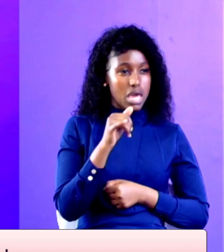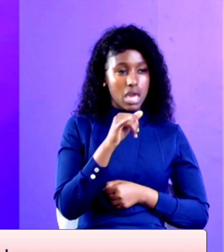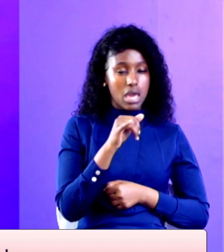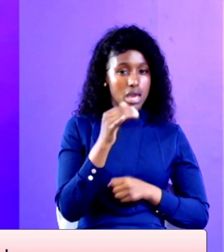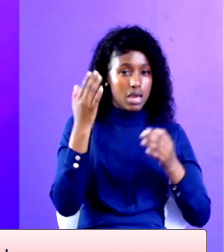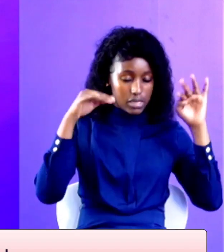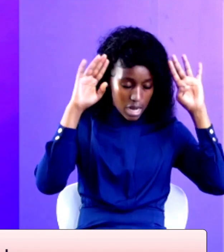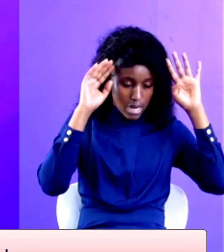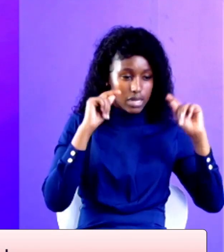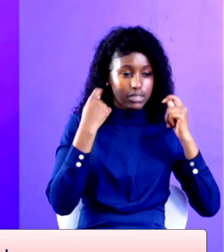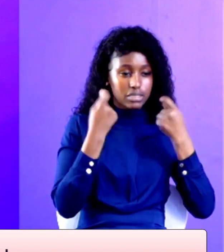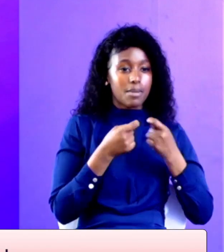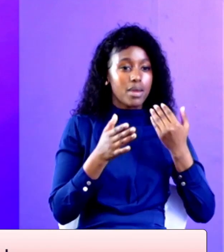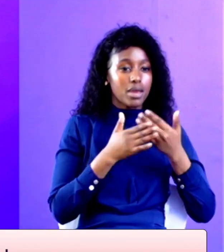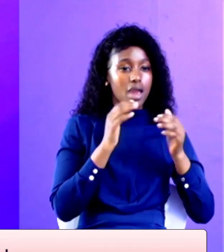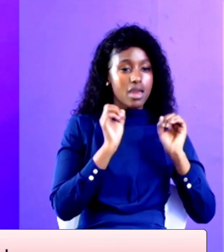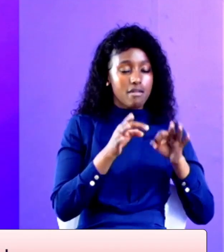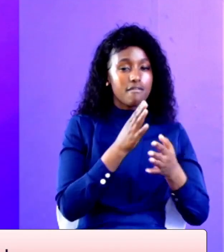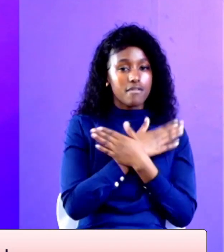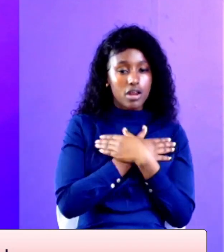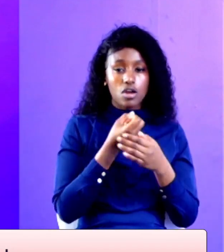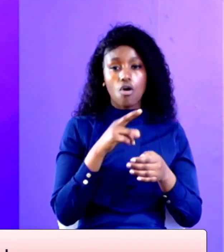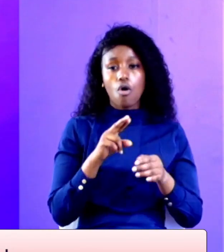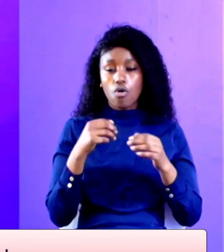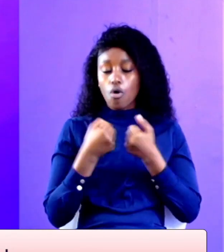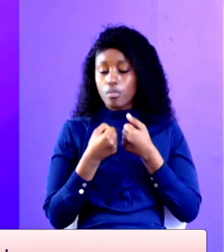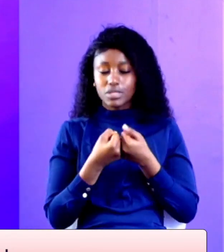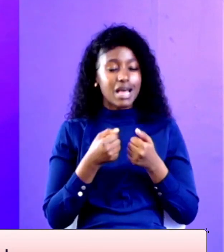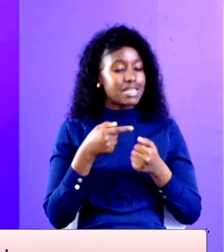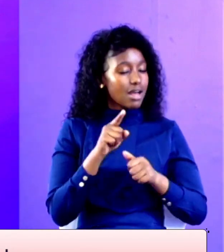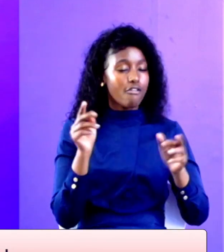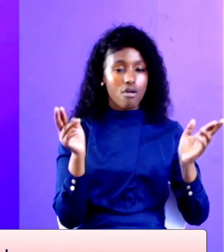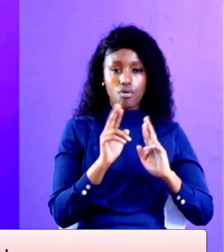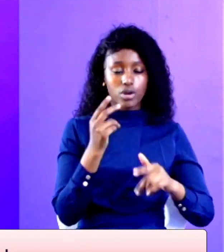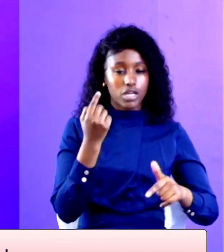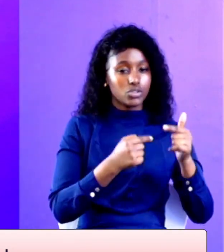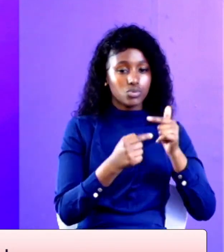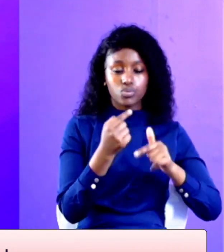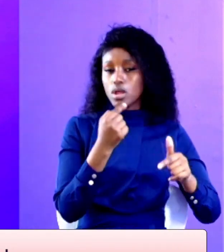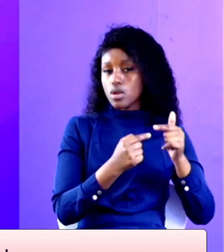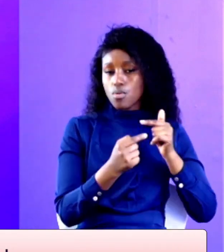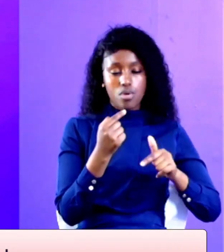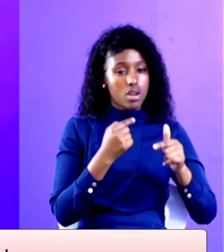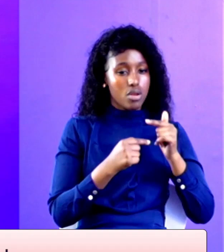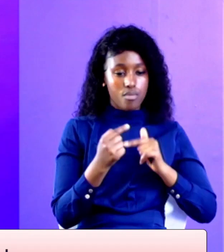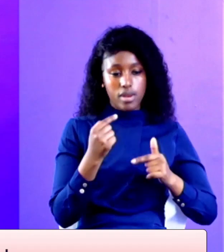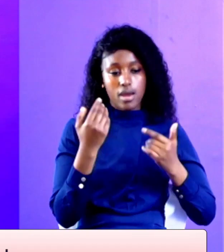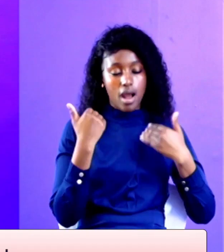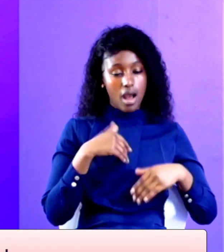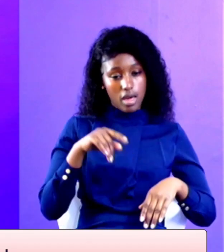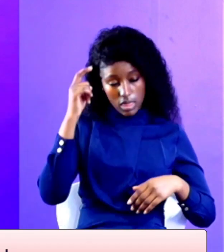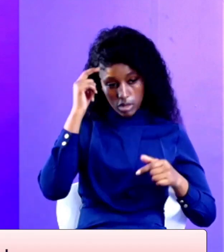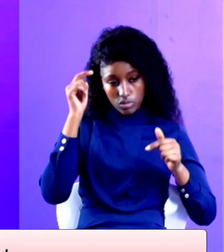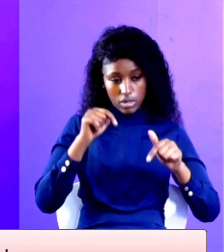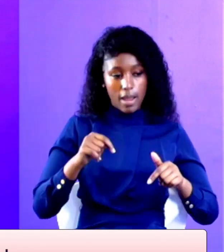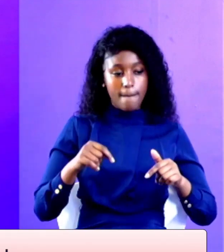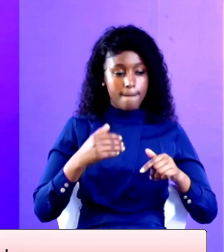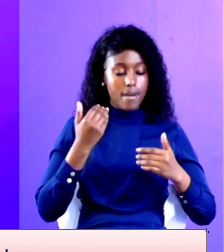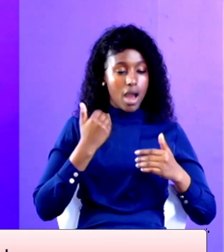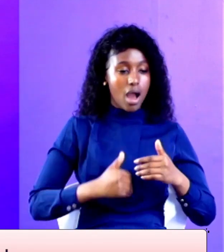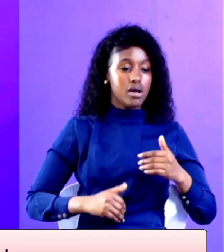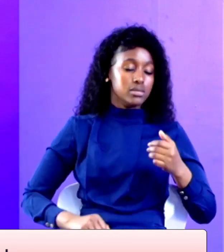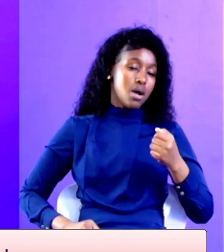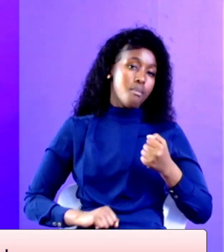is friendly or what, they just want to win. So I will come, only for today, I'm on the side of Liverpool.